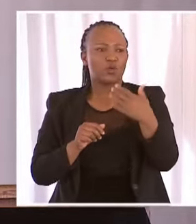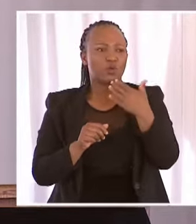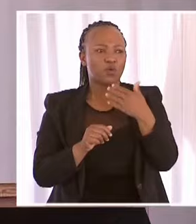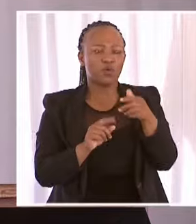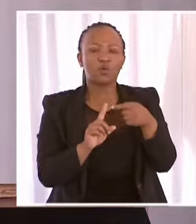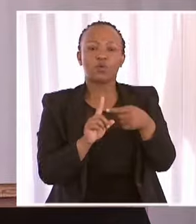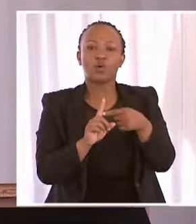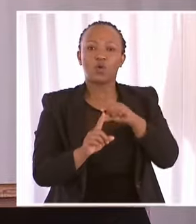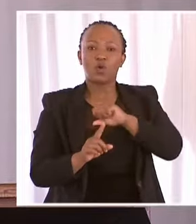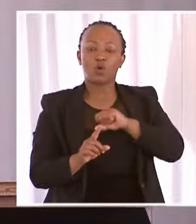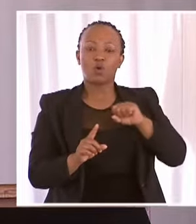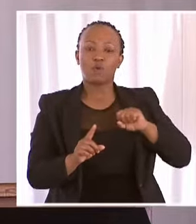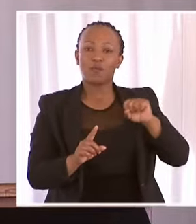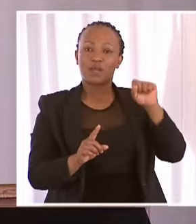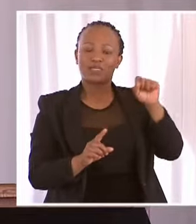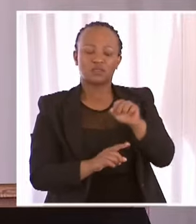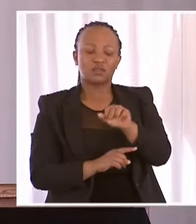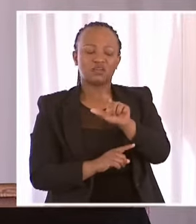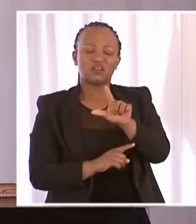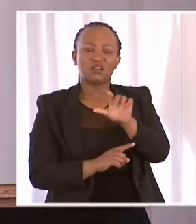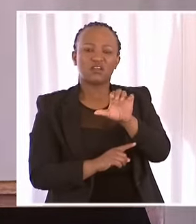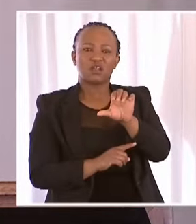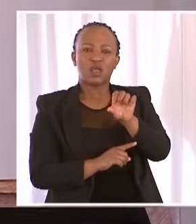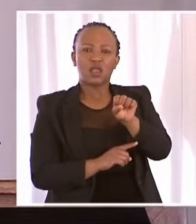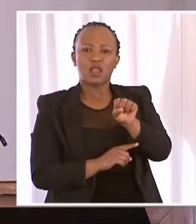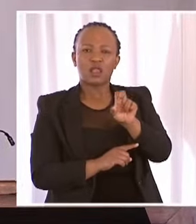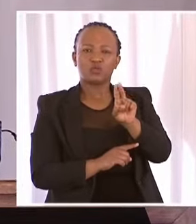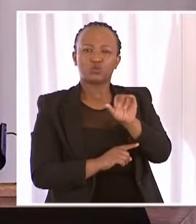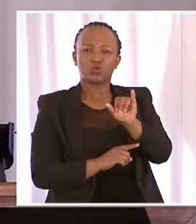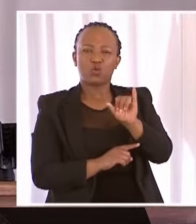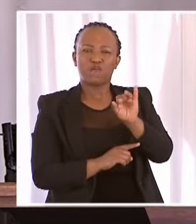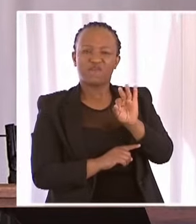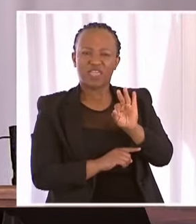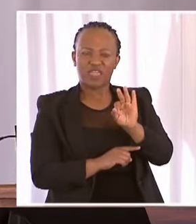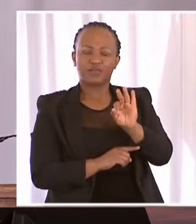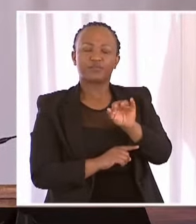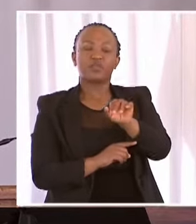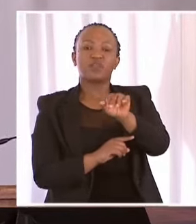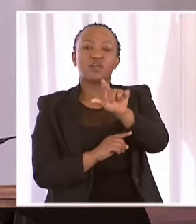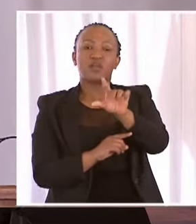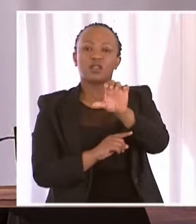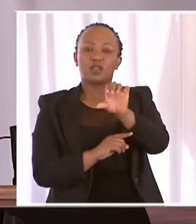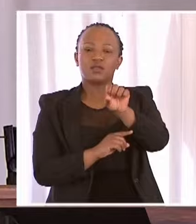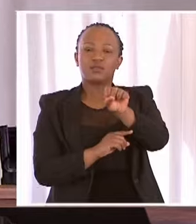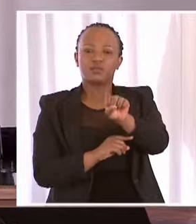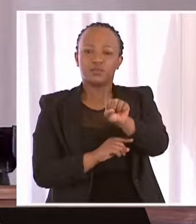all paying, Comrade Phoebe and others, all paying such gratitude to the